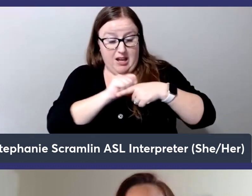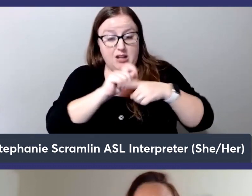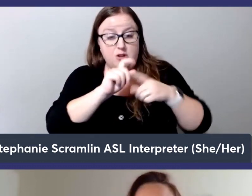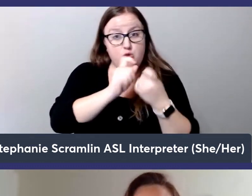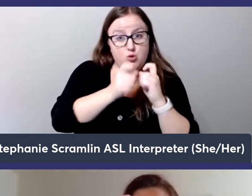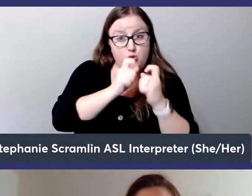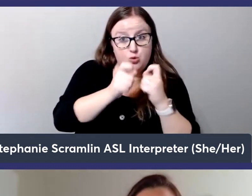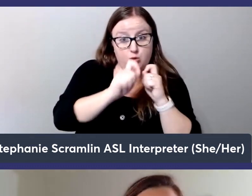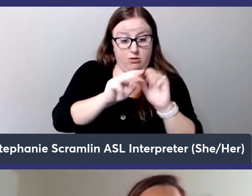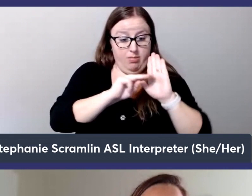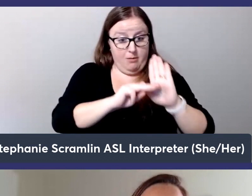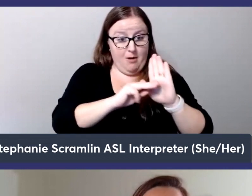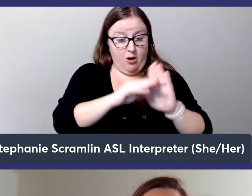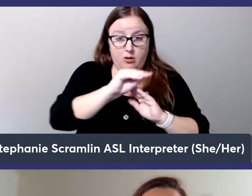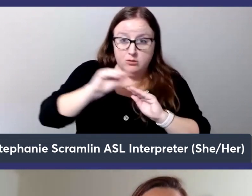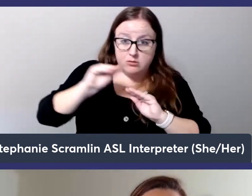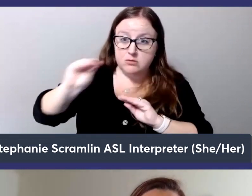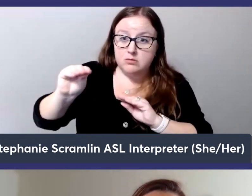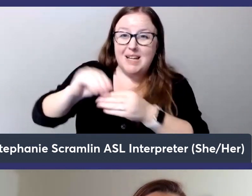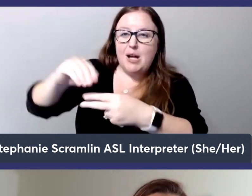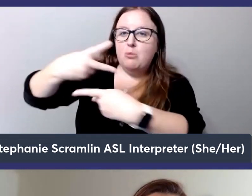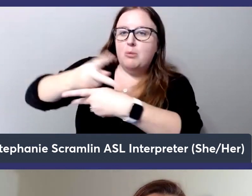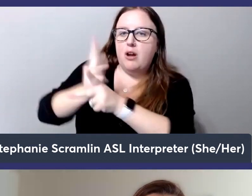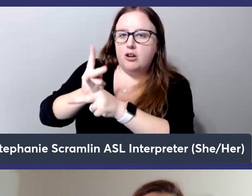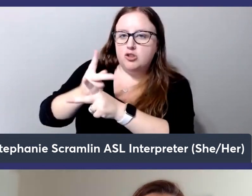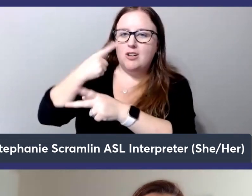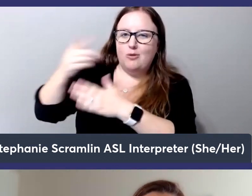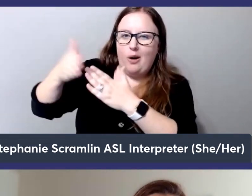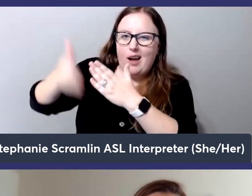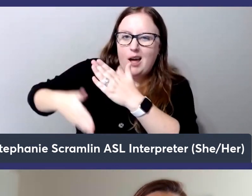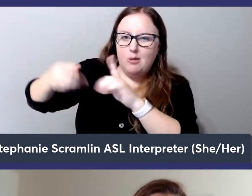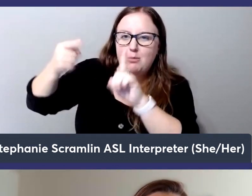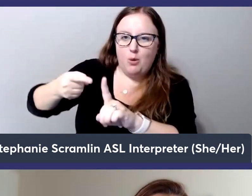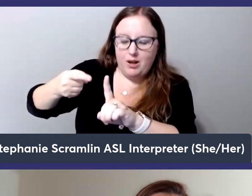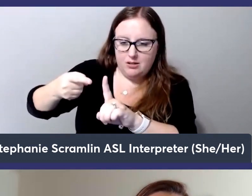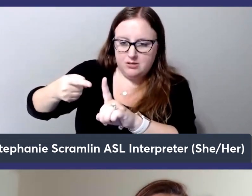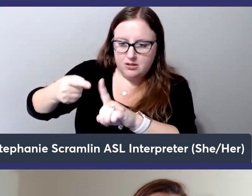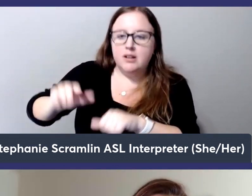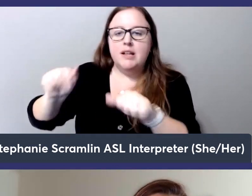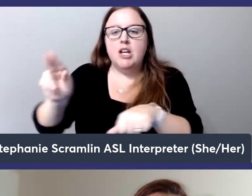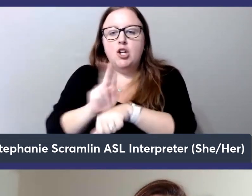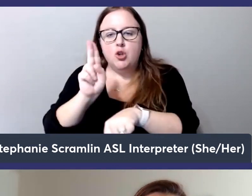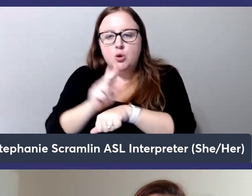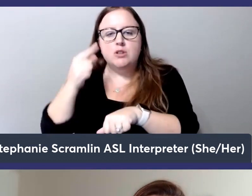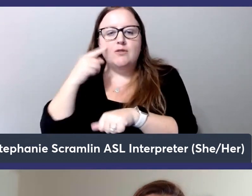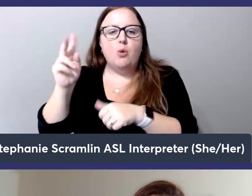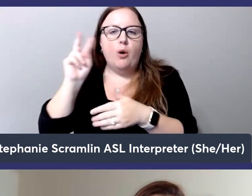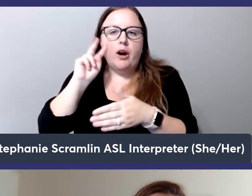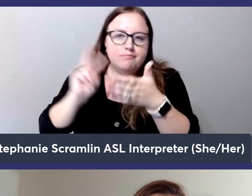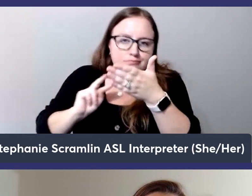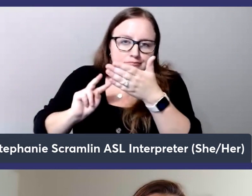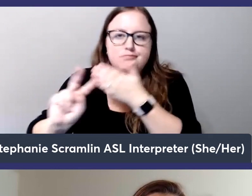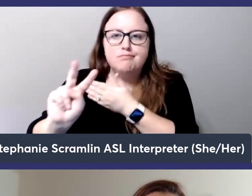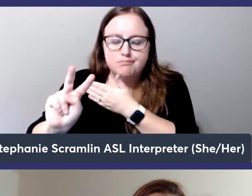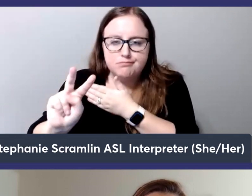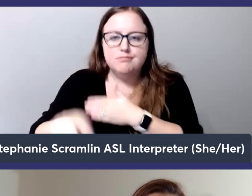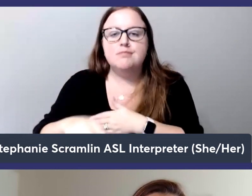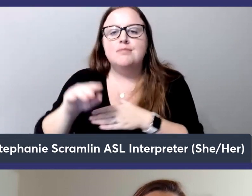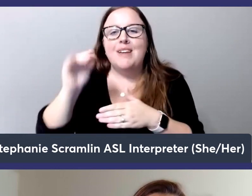in production as an endpoint, or you use that model for inferencing data in a batch